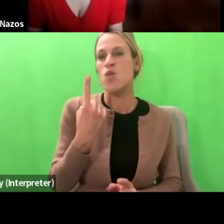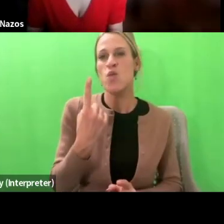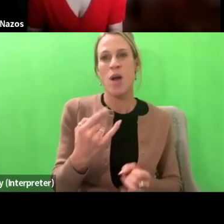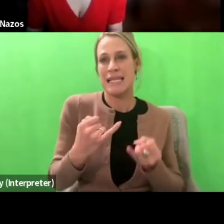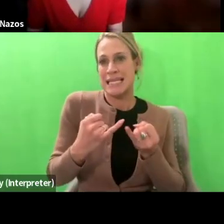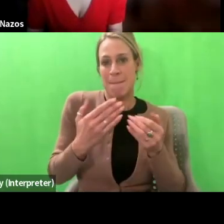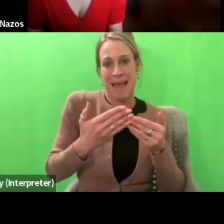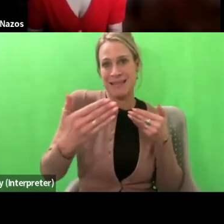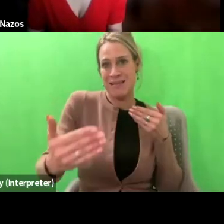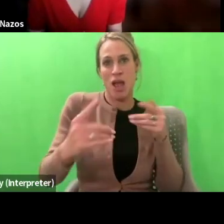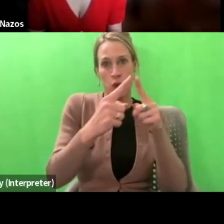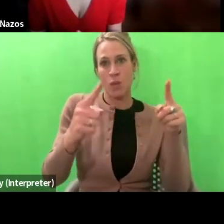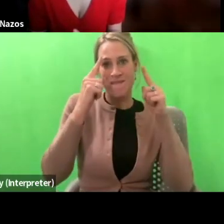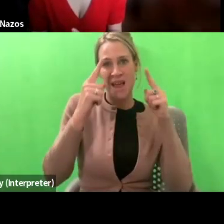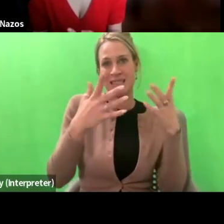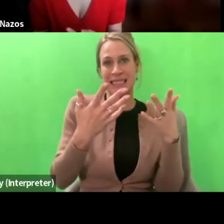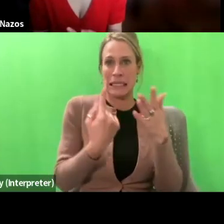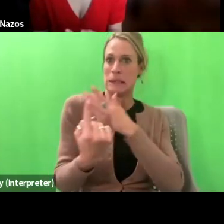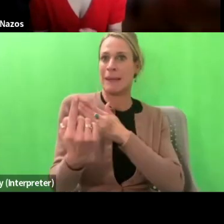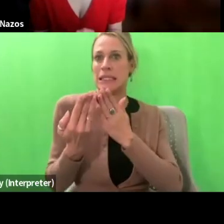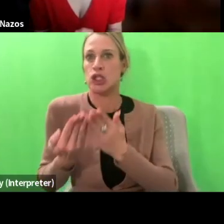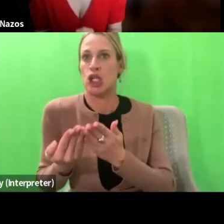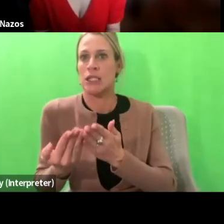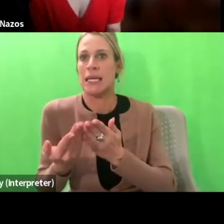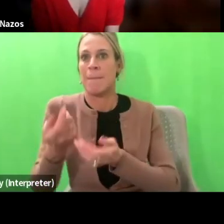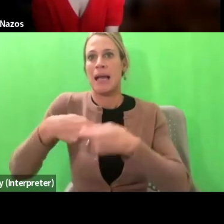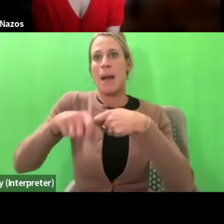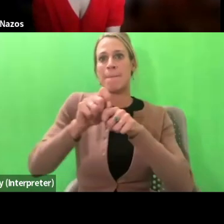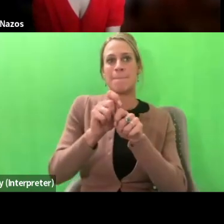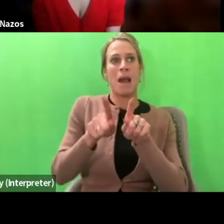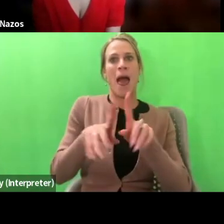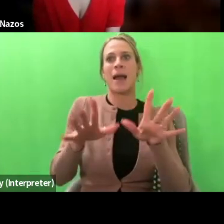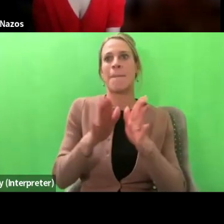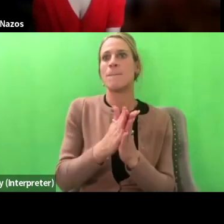long independent study just blossomed into a book.